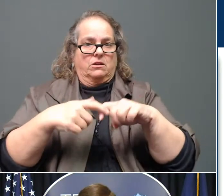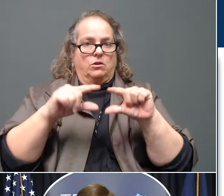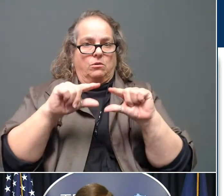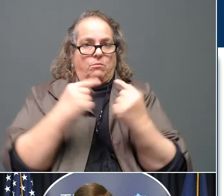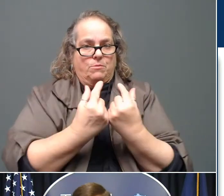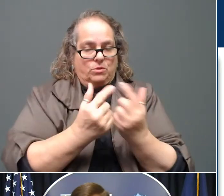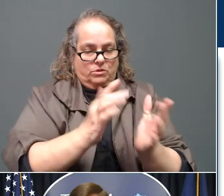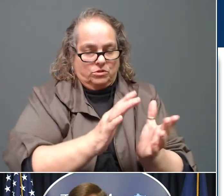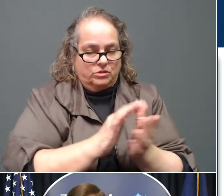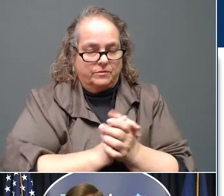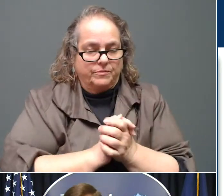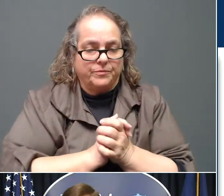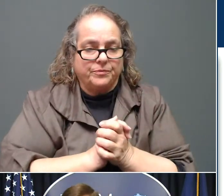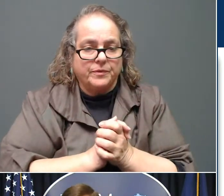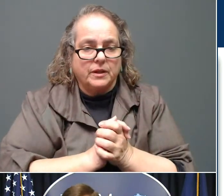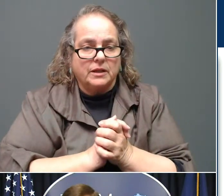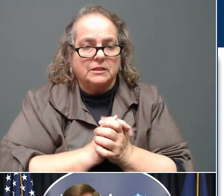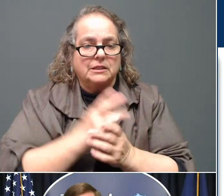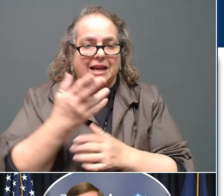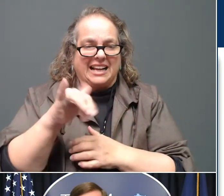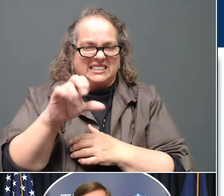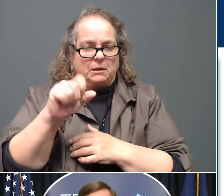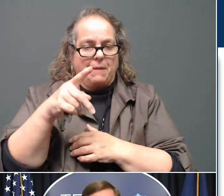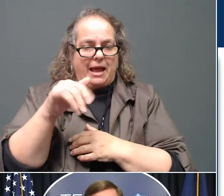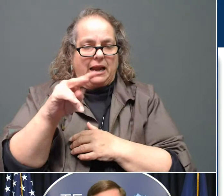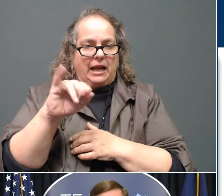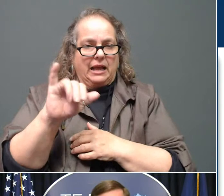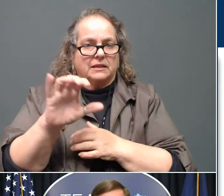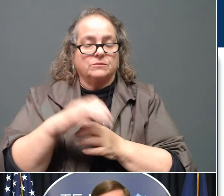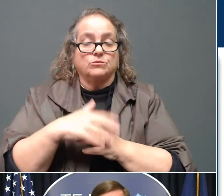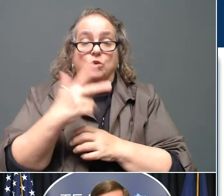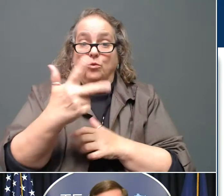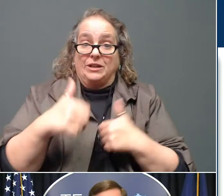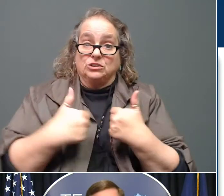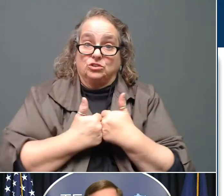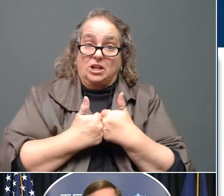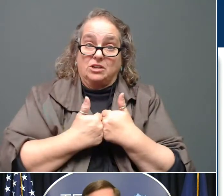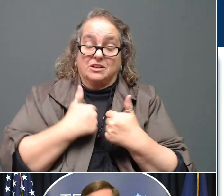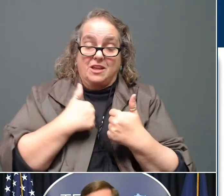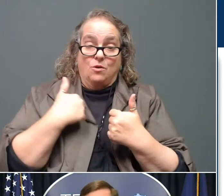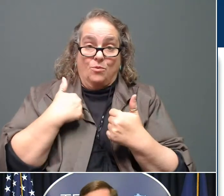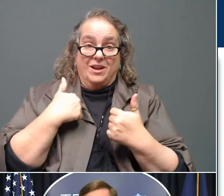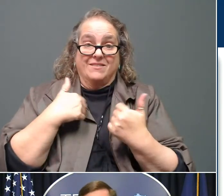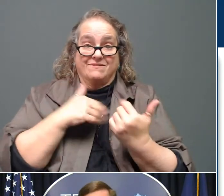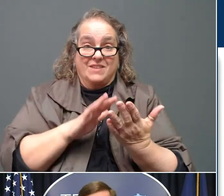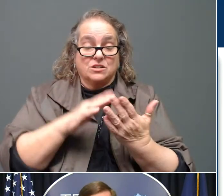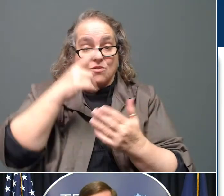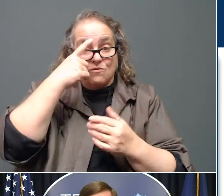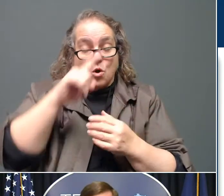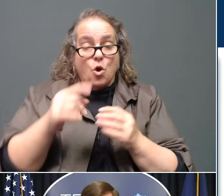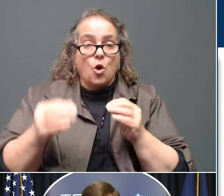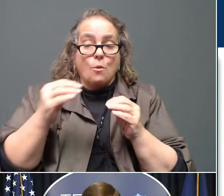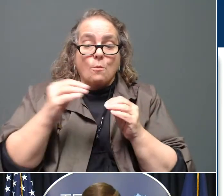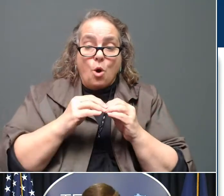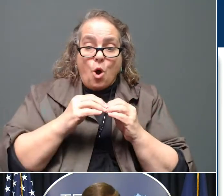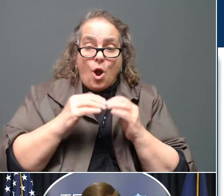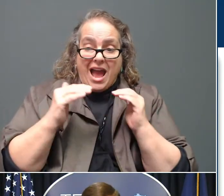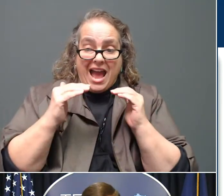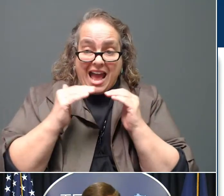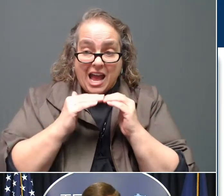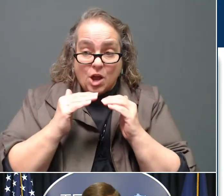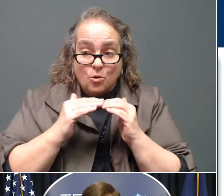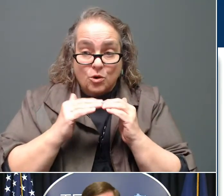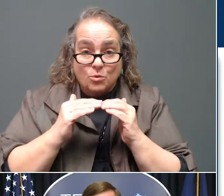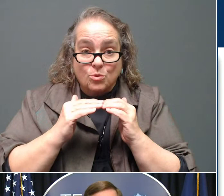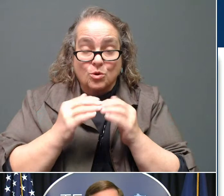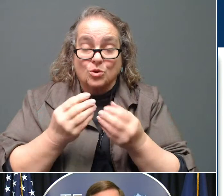right, so I want to talk about 3 challenges we face for a more equitable